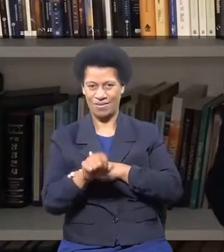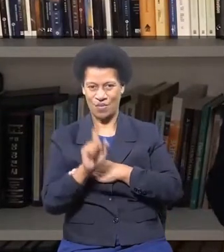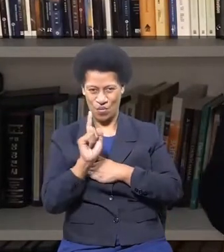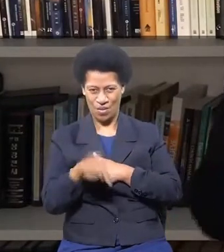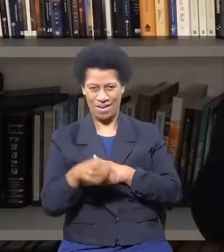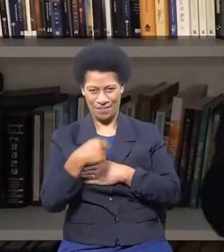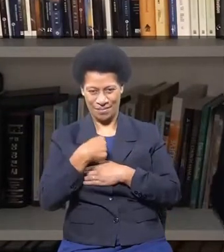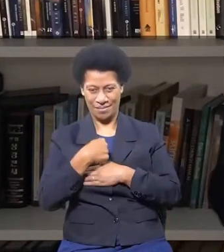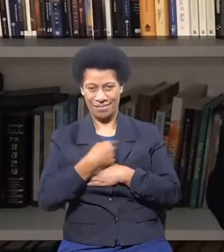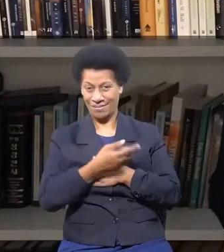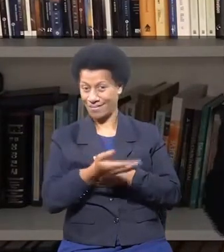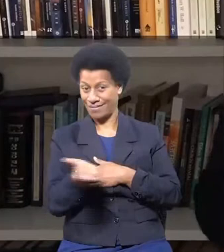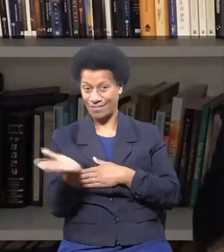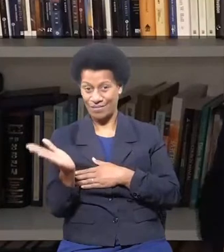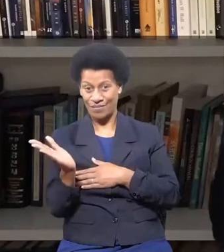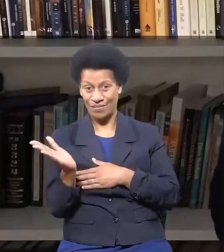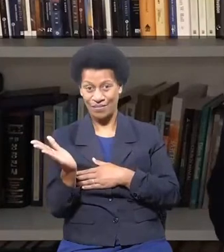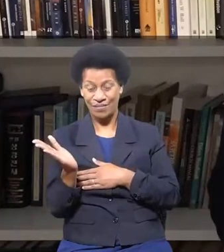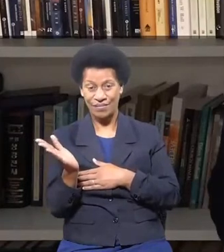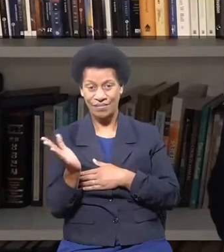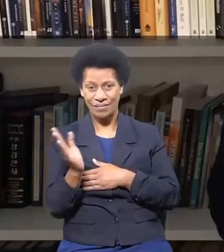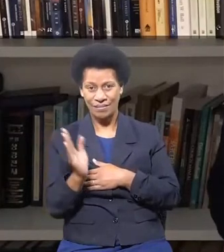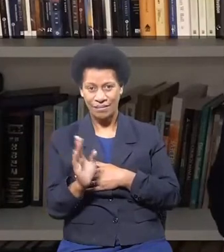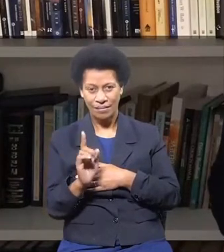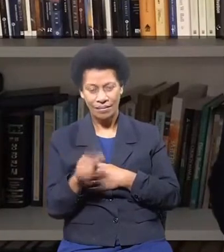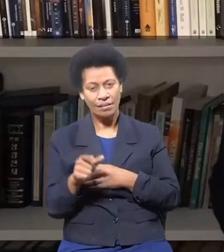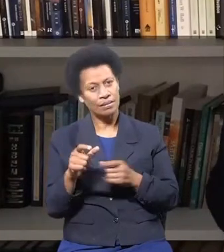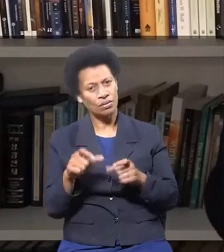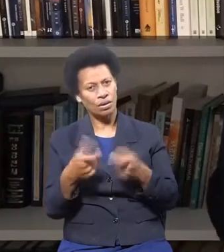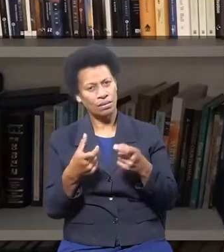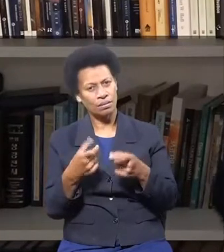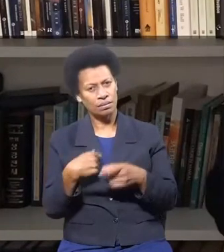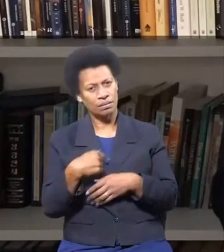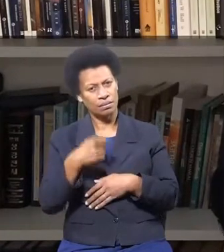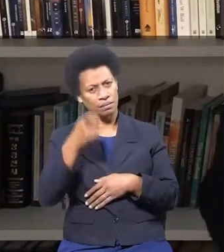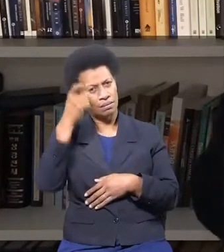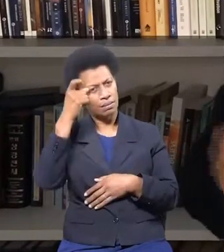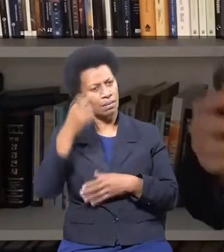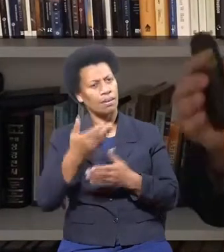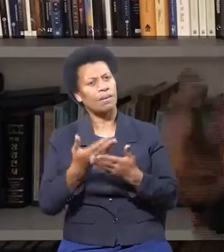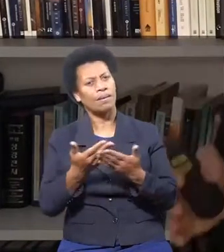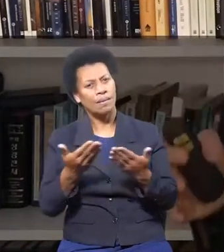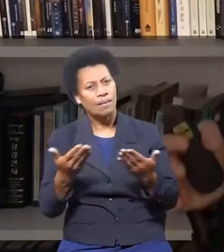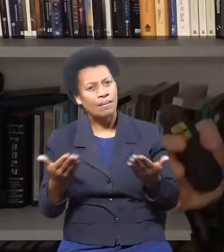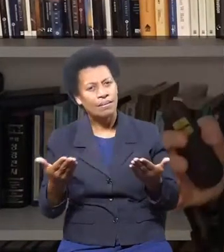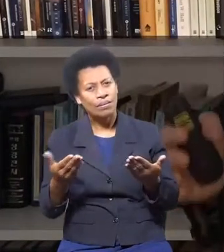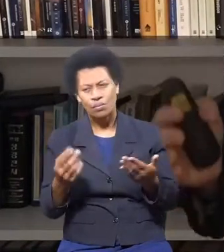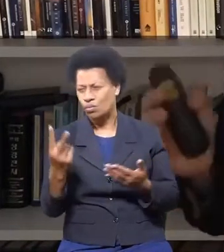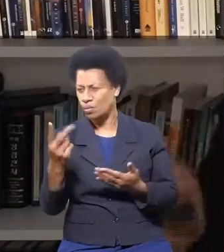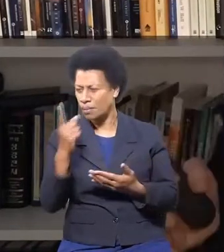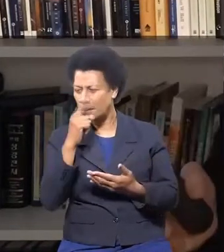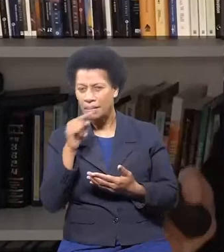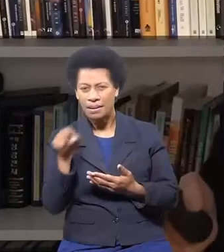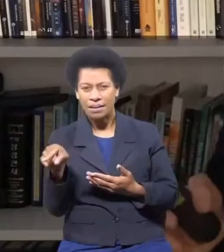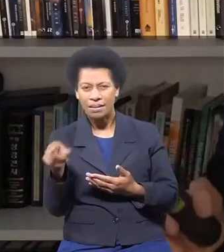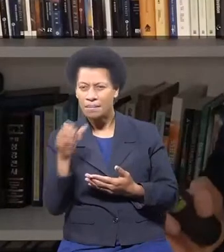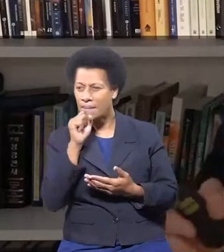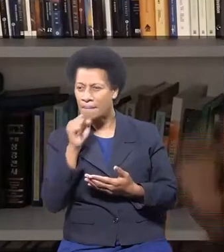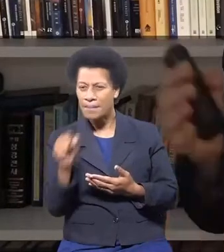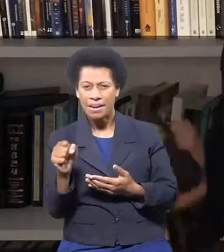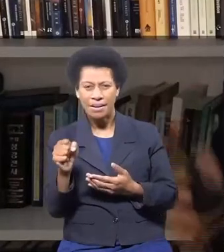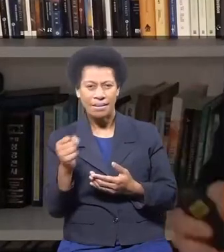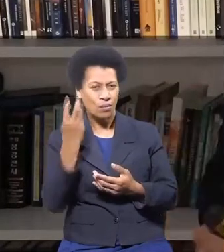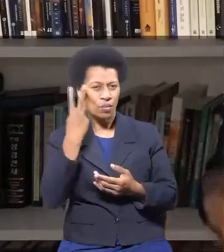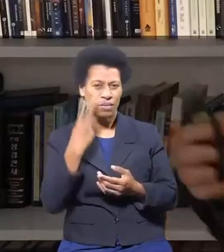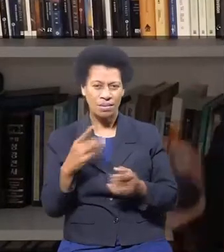born. That's you. That's I. Now, the challenge is this: how do two different people, a man